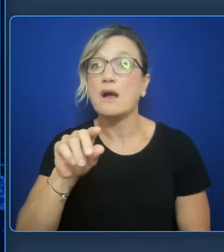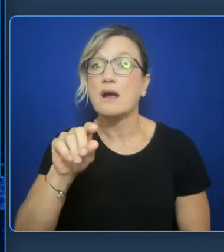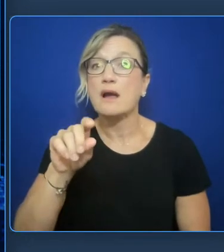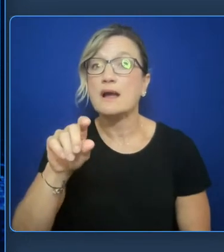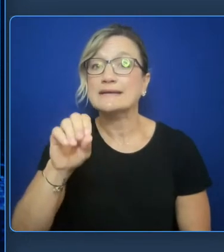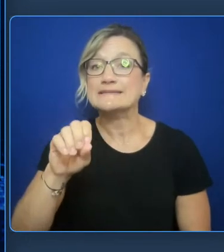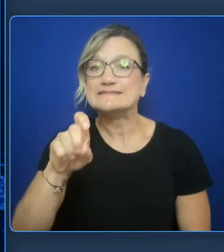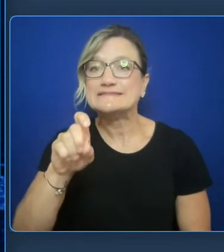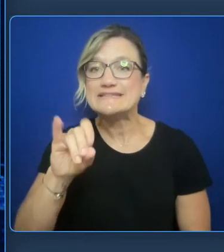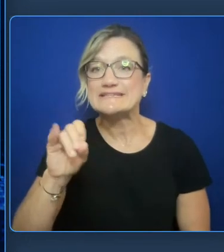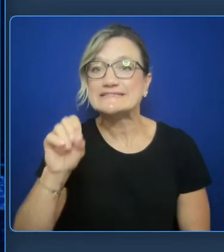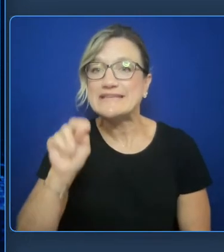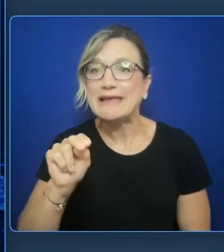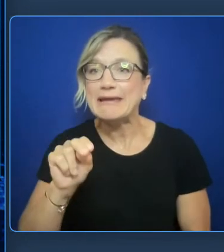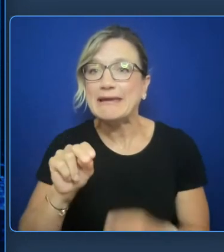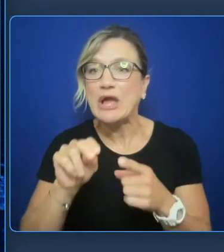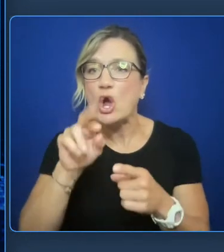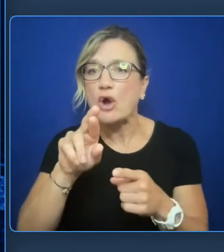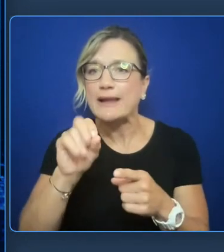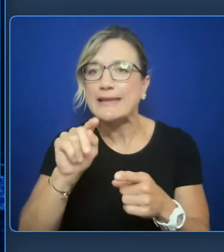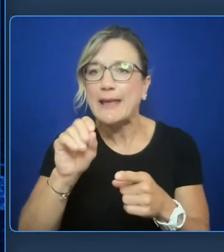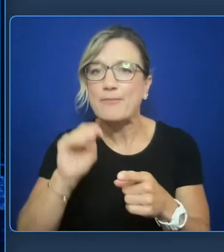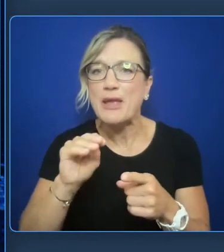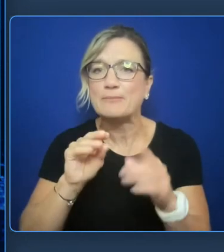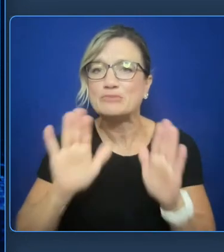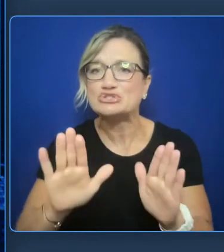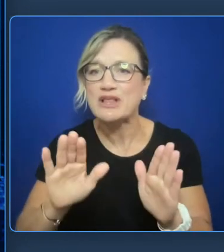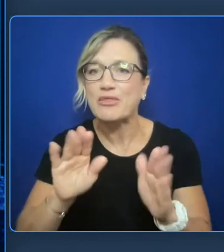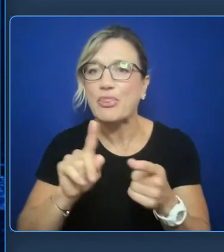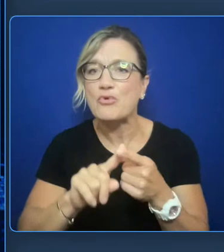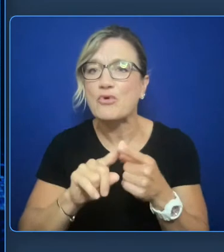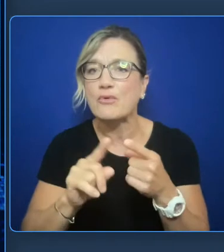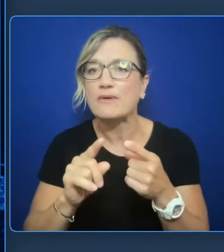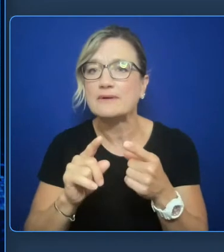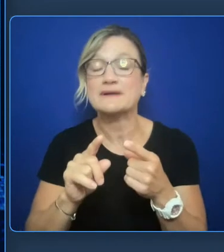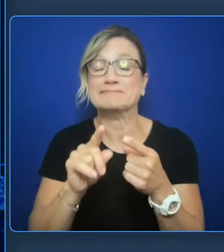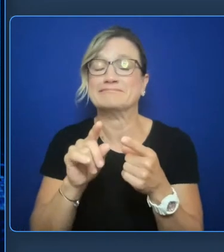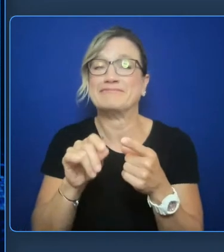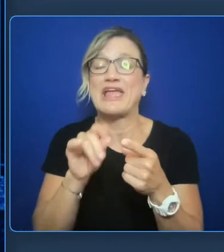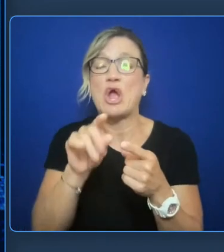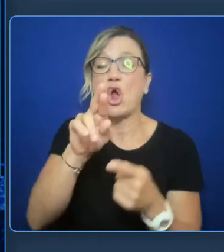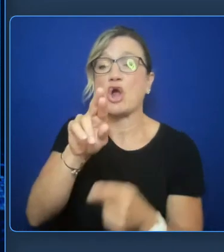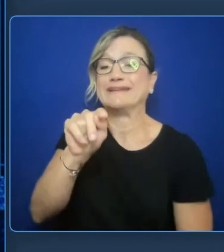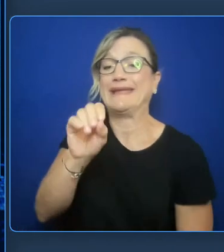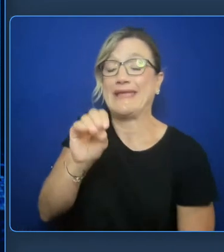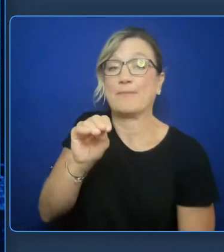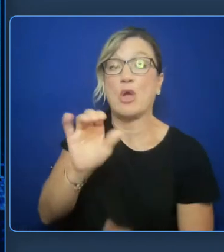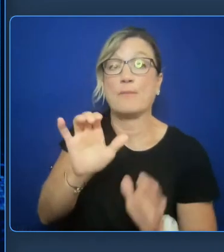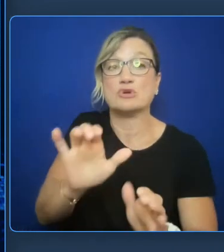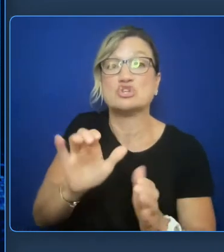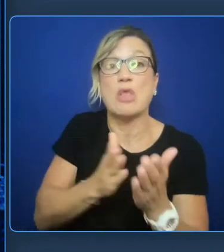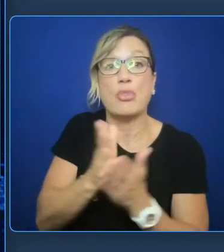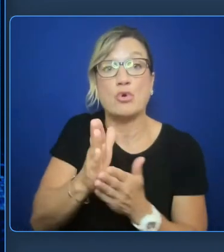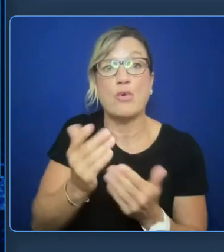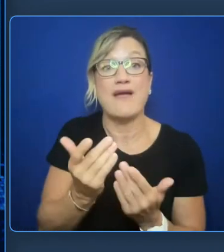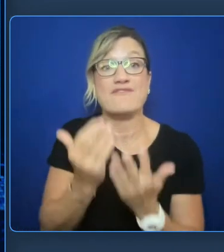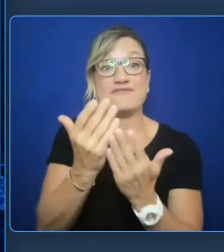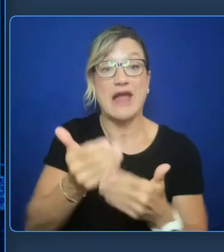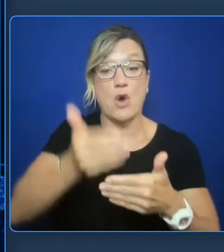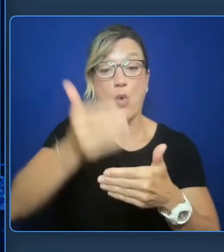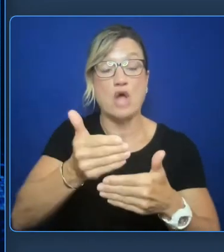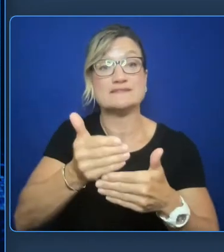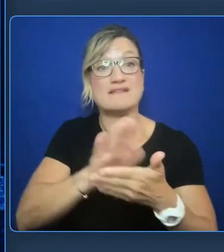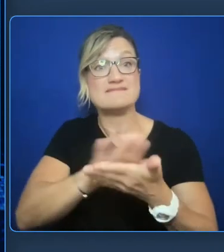UDP? Enhanced RTMP promises to support AV1. RTMP pushes through firewalls nicely. So